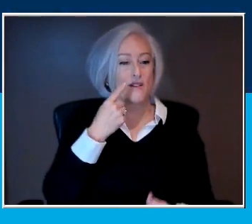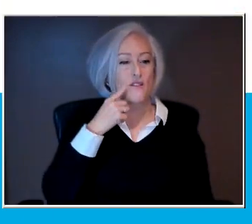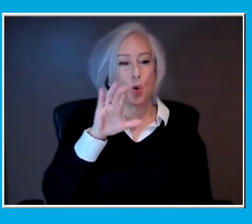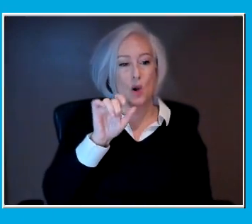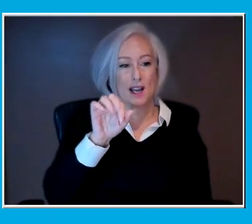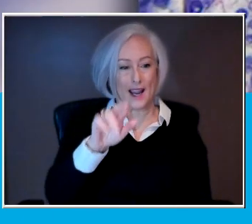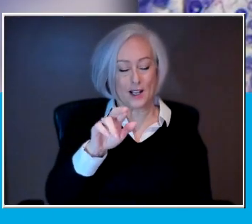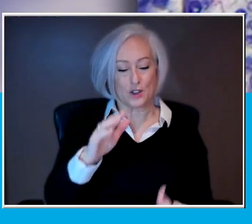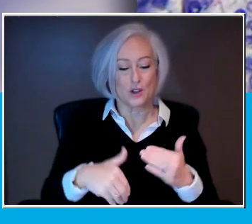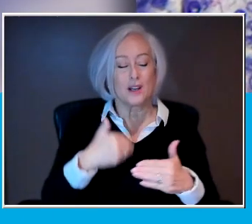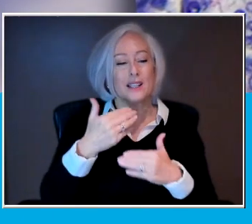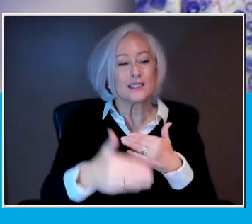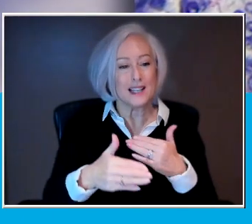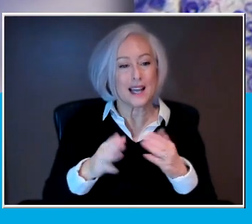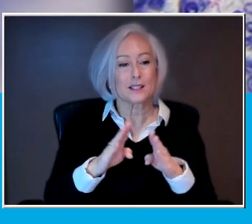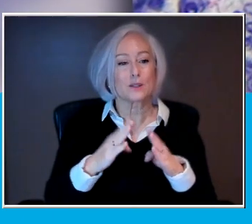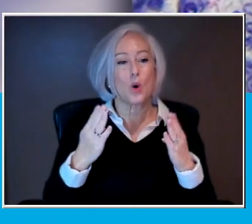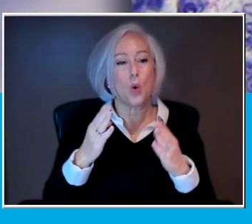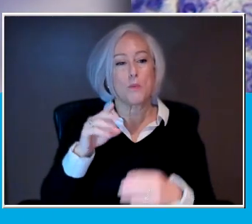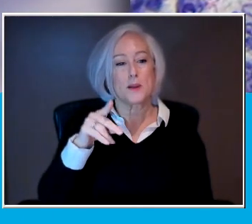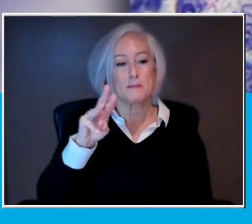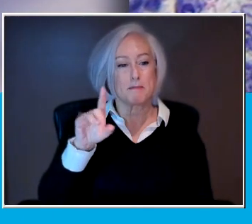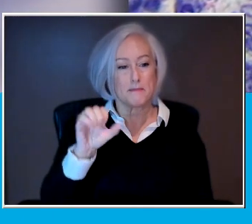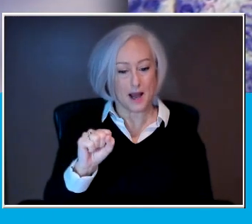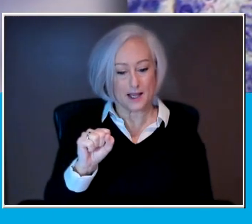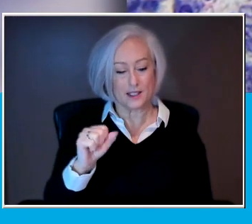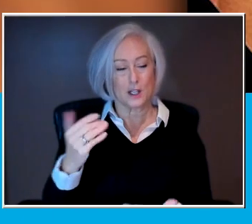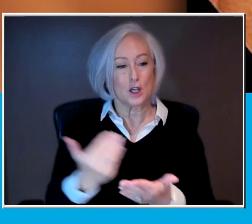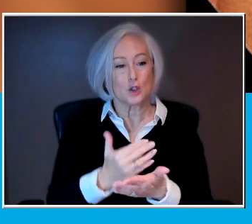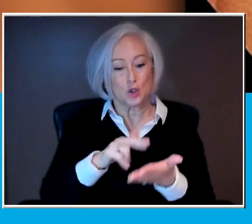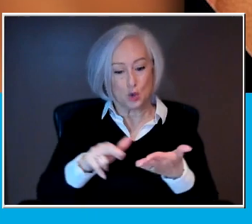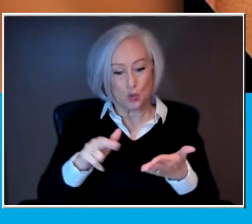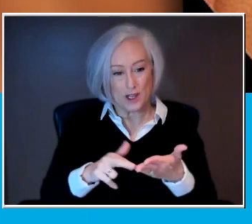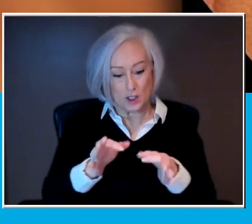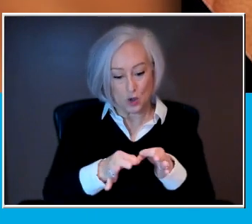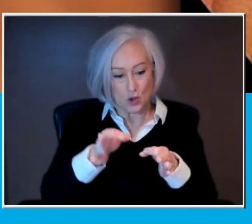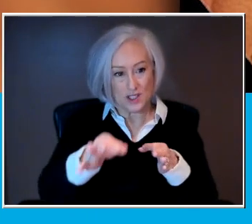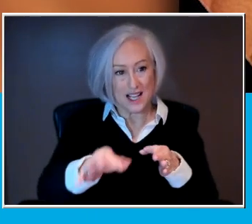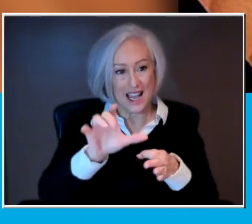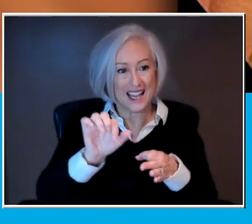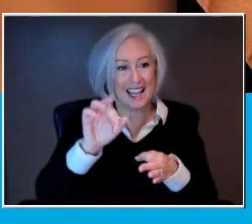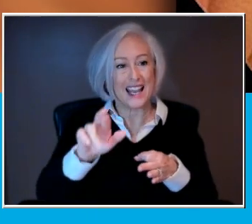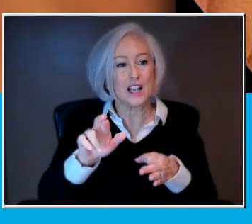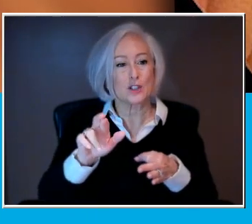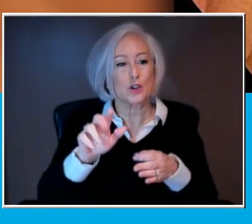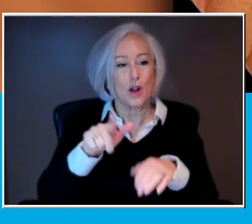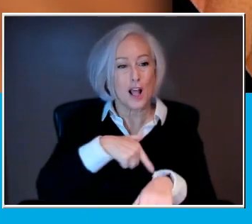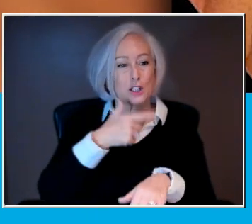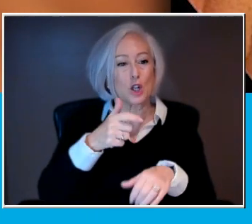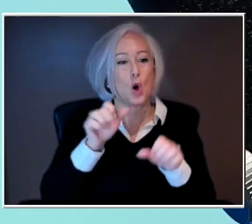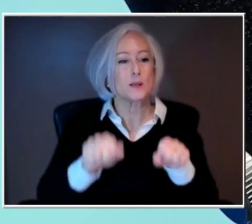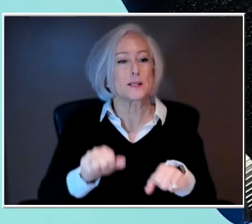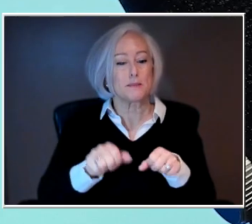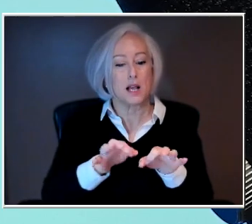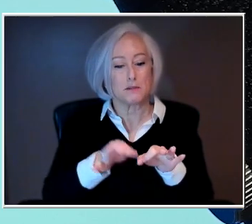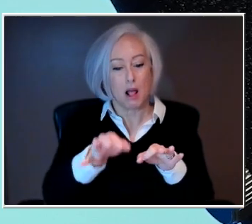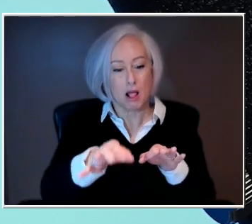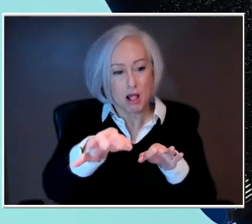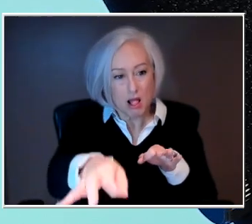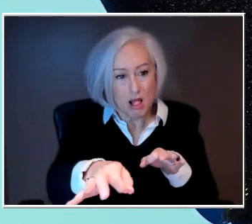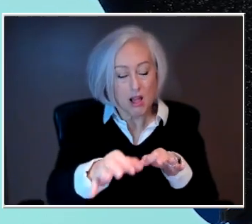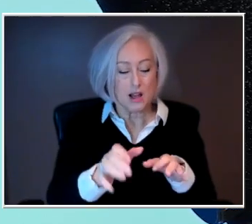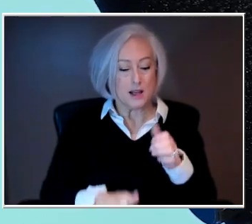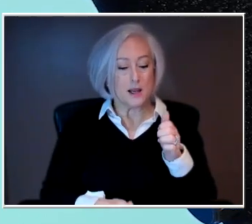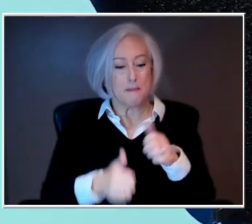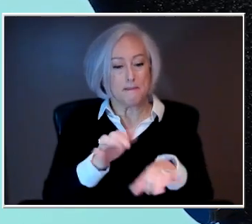Dr. Stites. New research aimed at delaying the cancer as long as possible, the important first step, and need for new